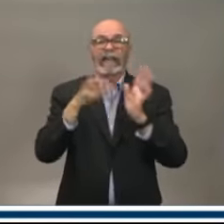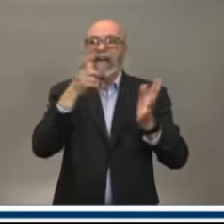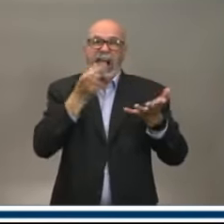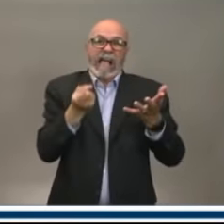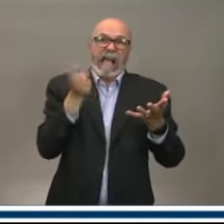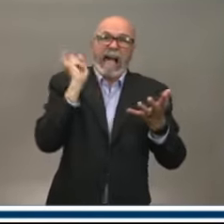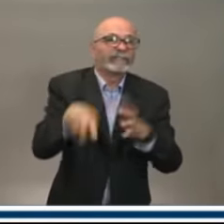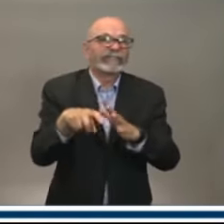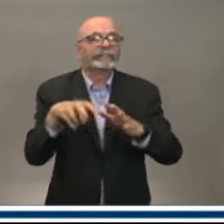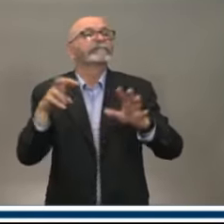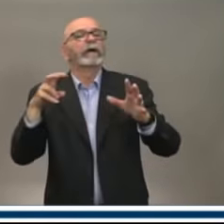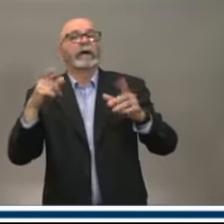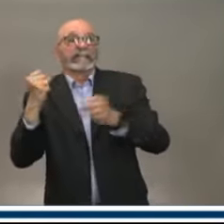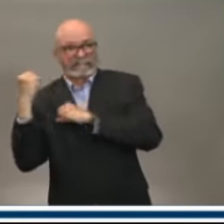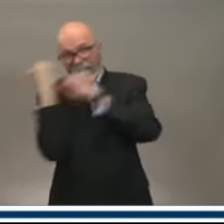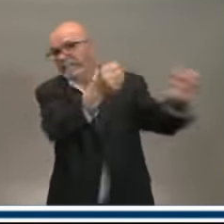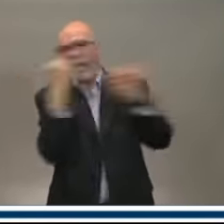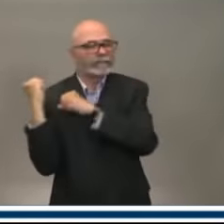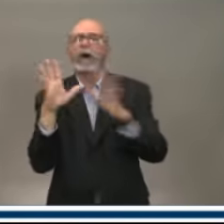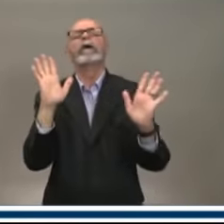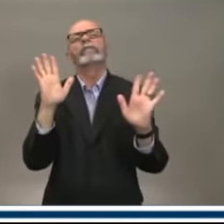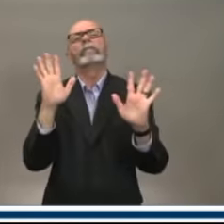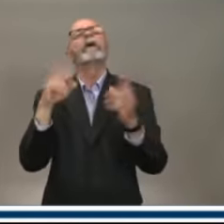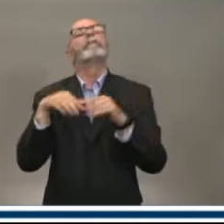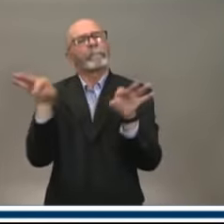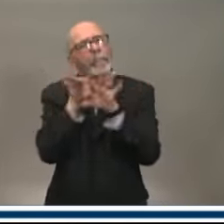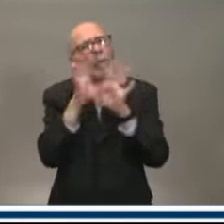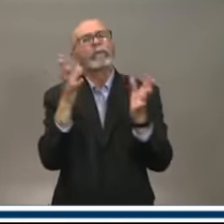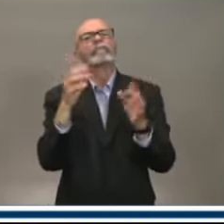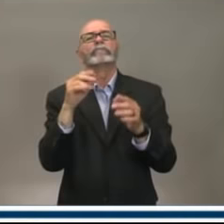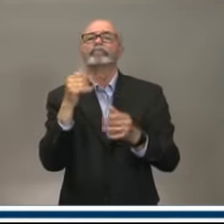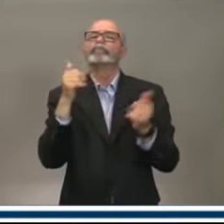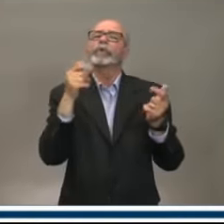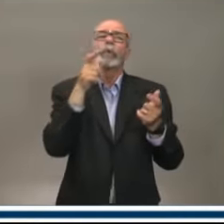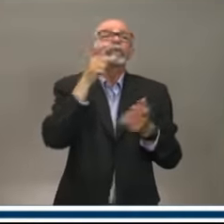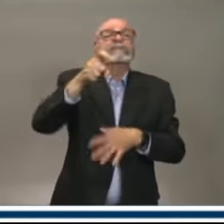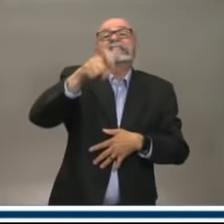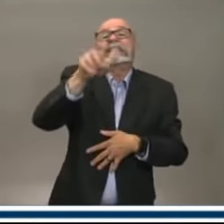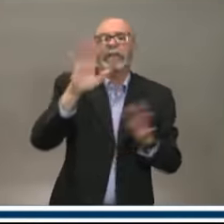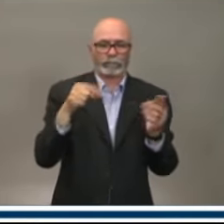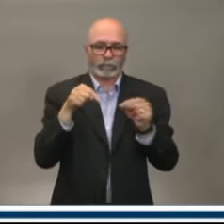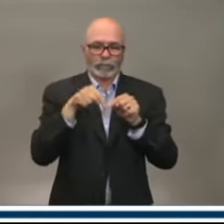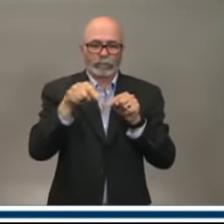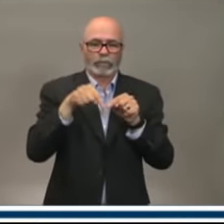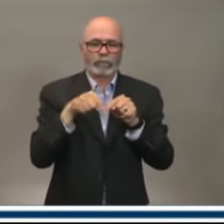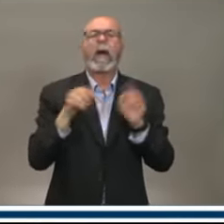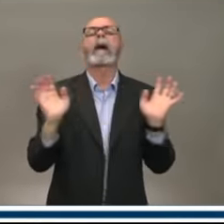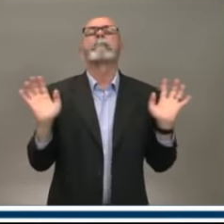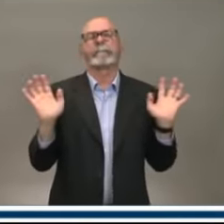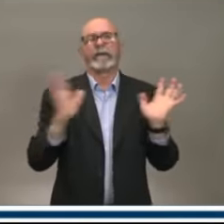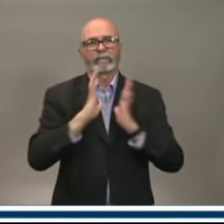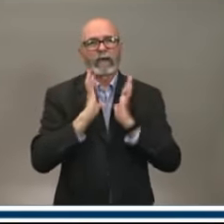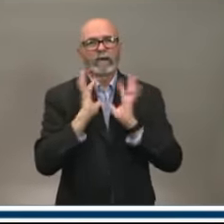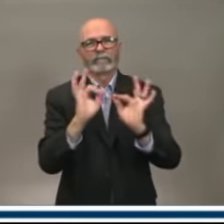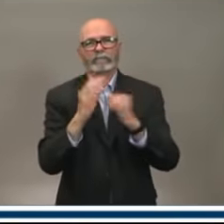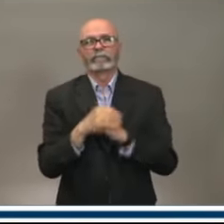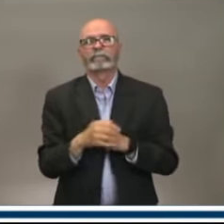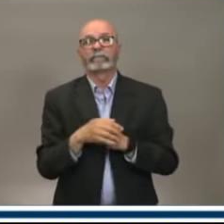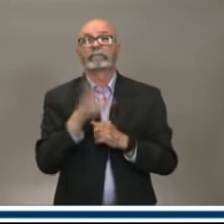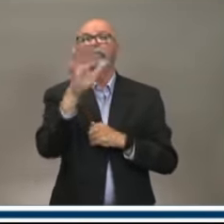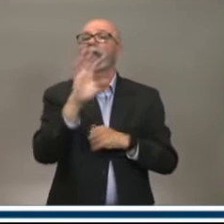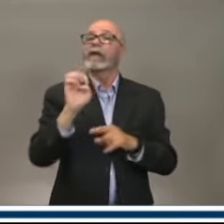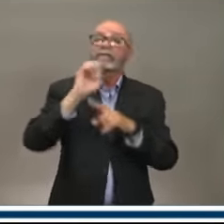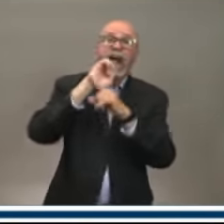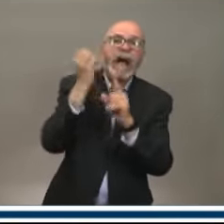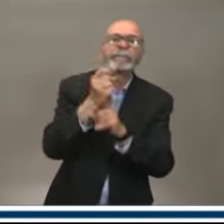of a virus like this. I've talked already about the importance of environmental cleaning and, where possible, increased ventilation